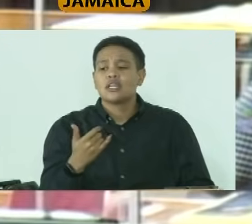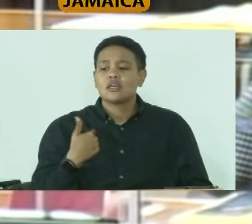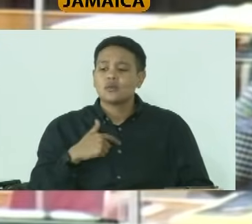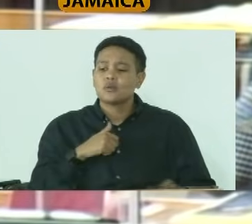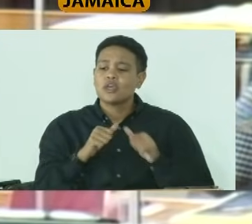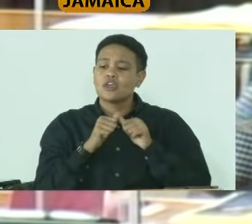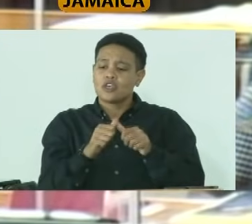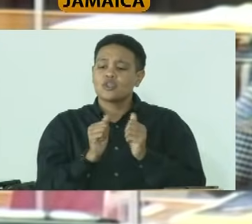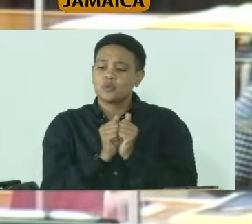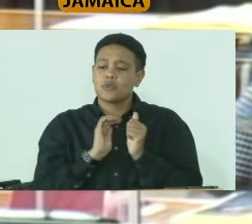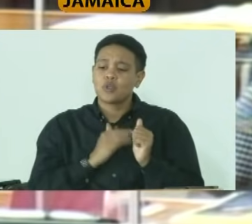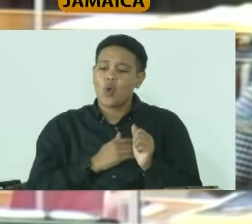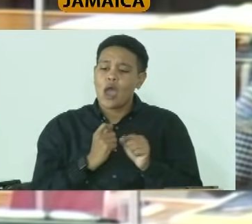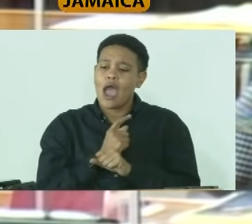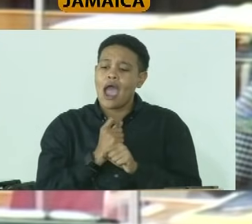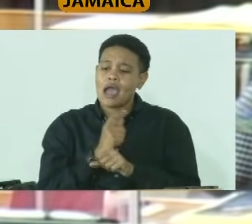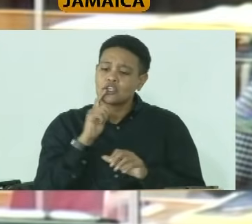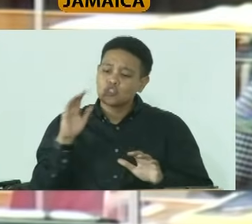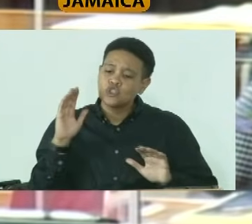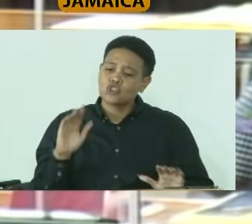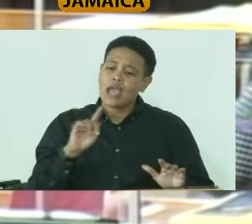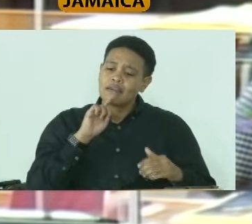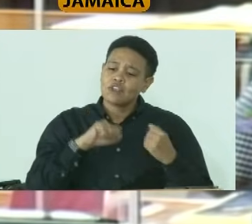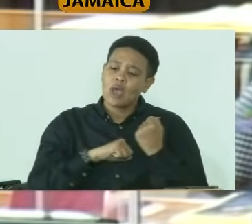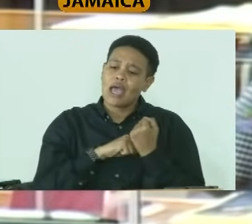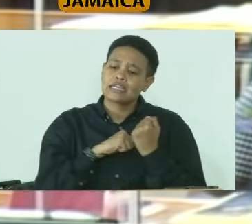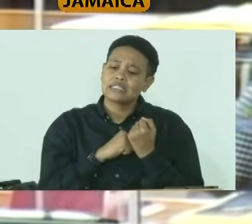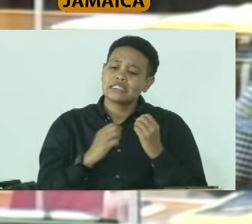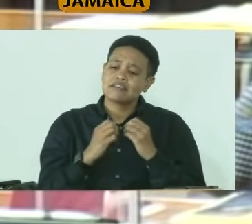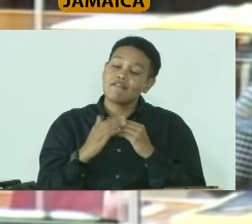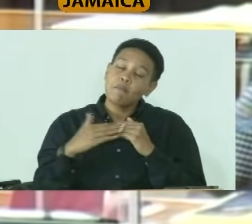our annual drive to assist more than